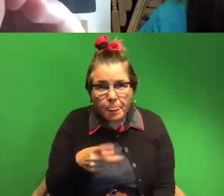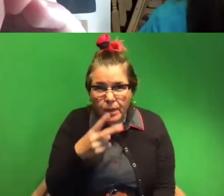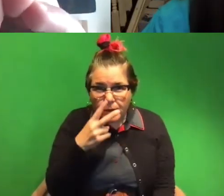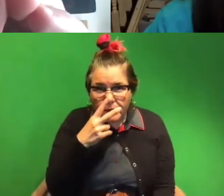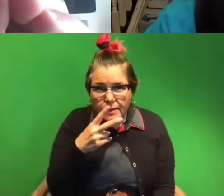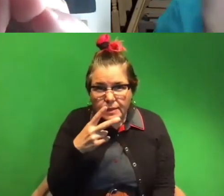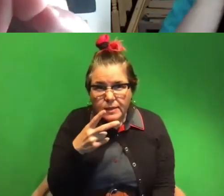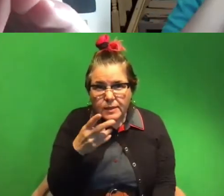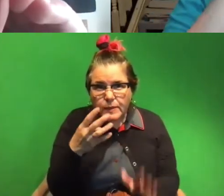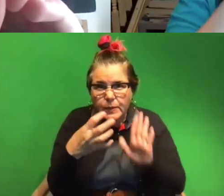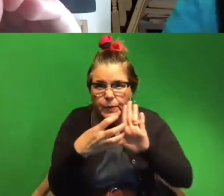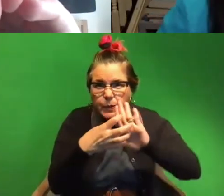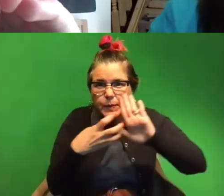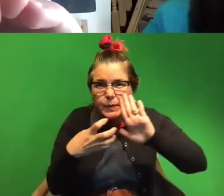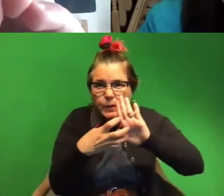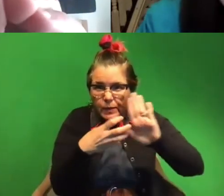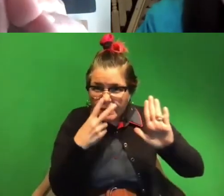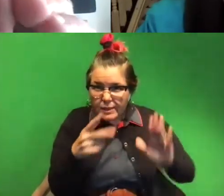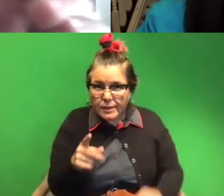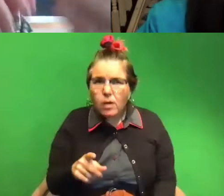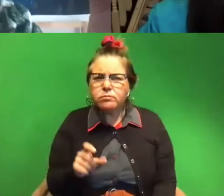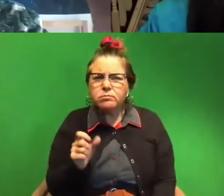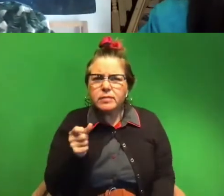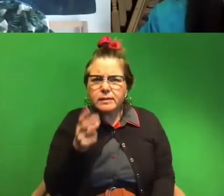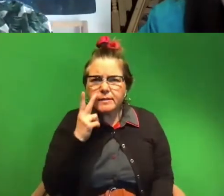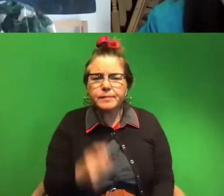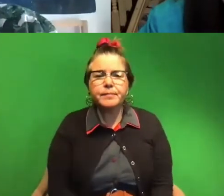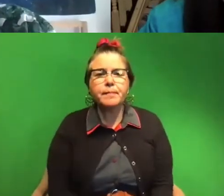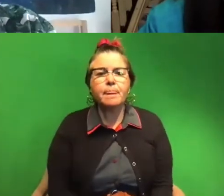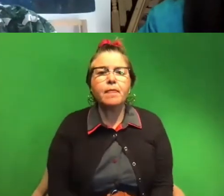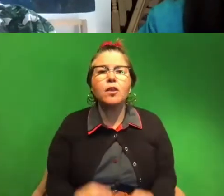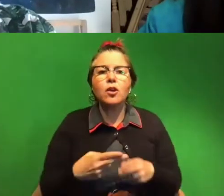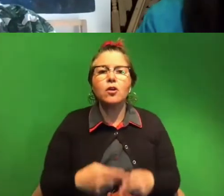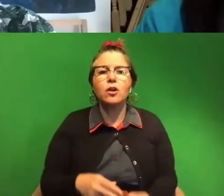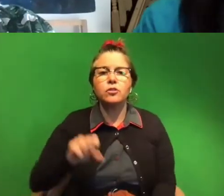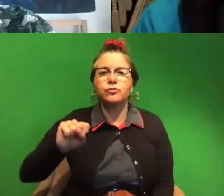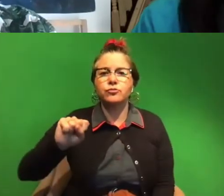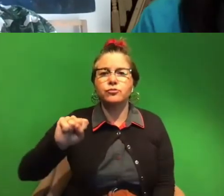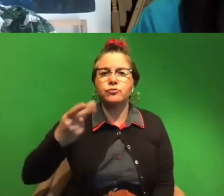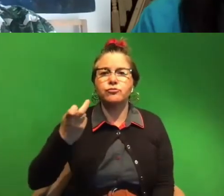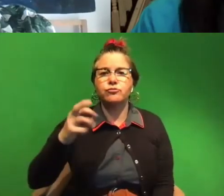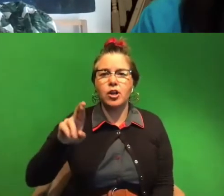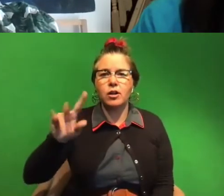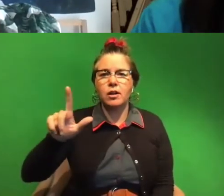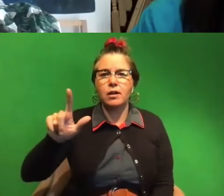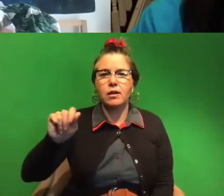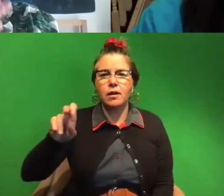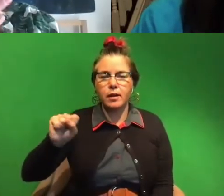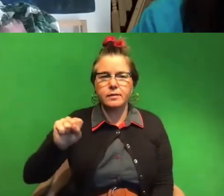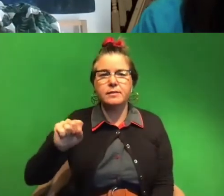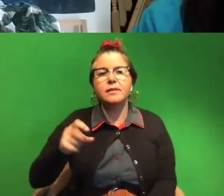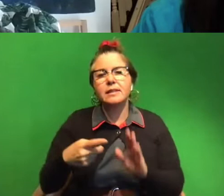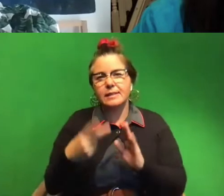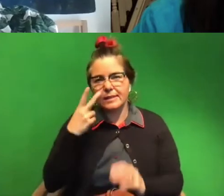little striation marks? Yeah, totally. So those are called Schreger lines, and Schreger lines are seen in